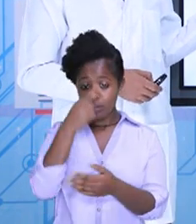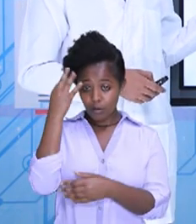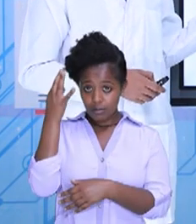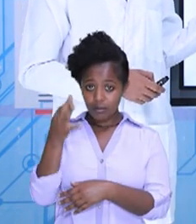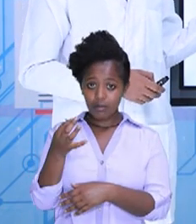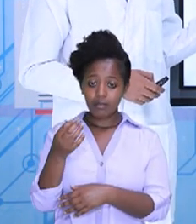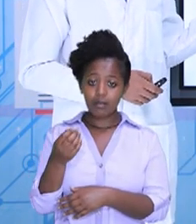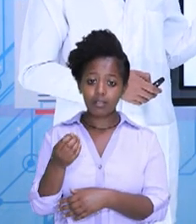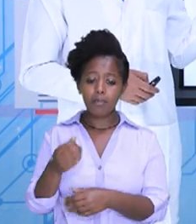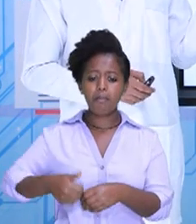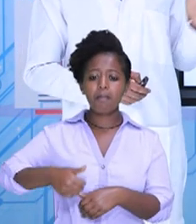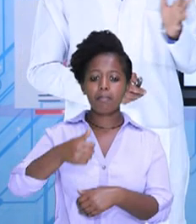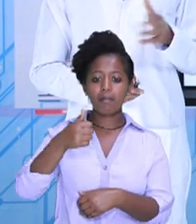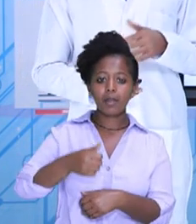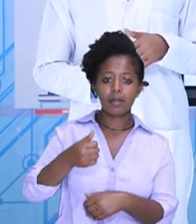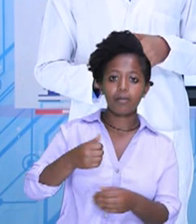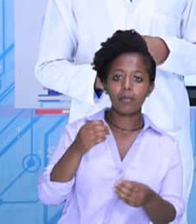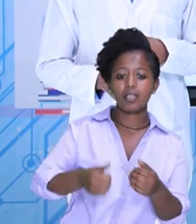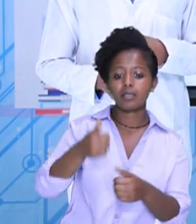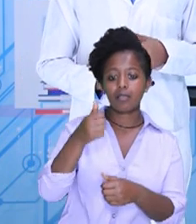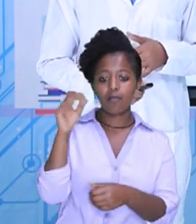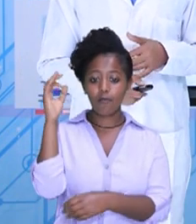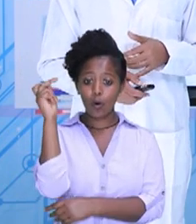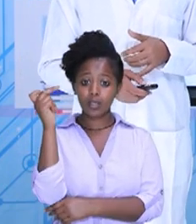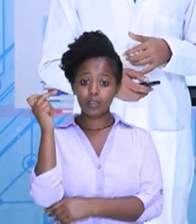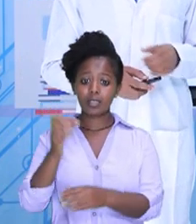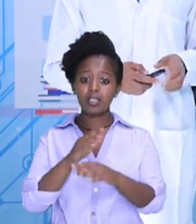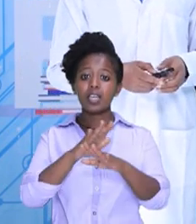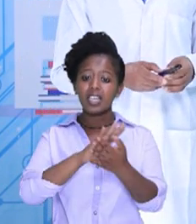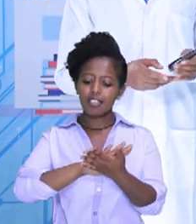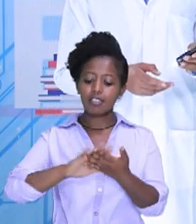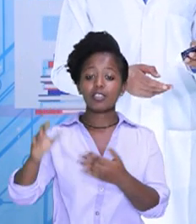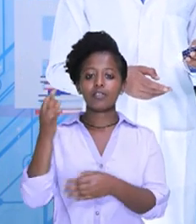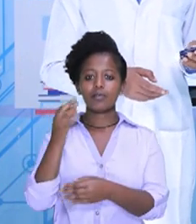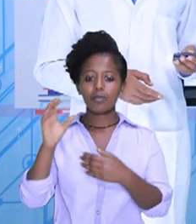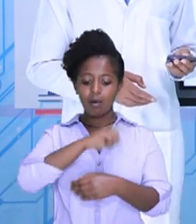causes make the forests to be cleared from our country.